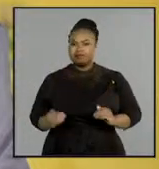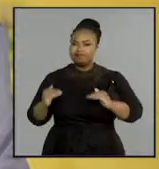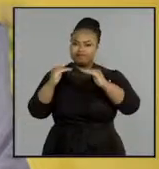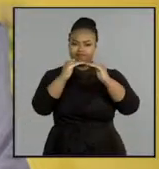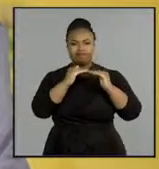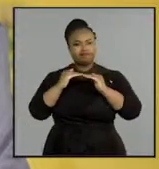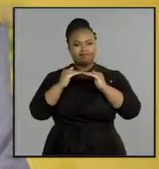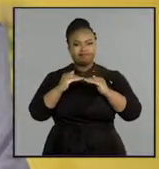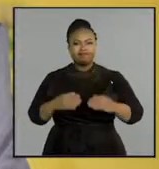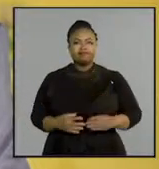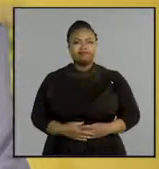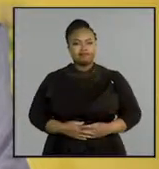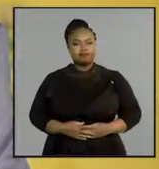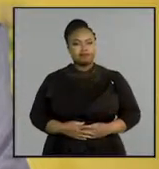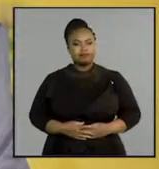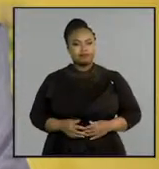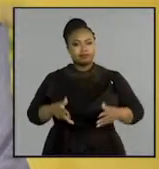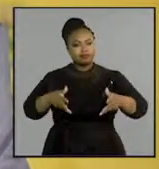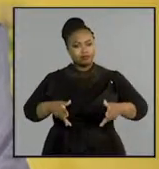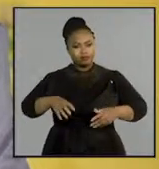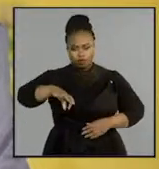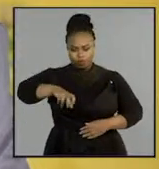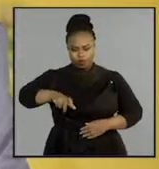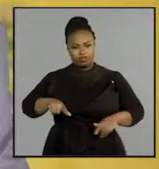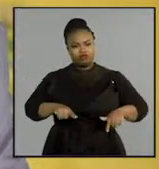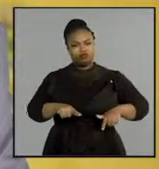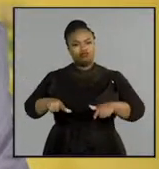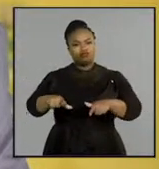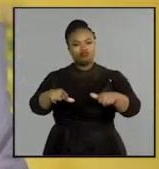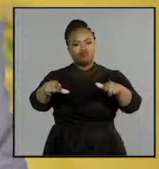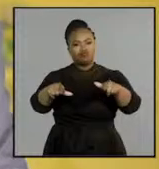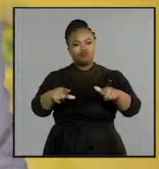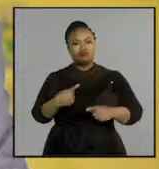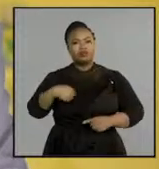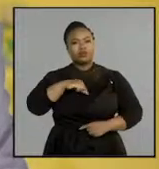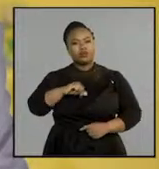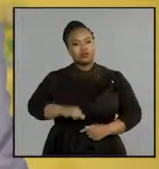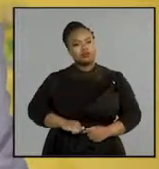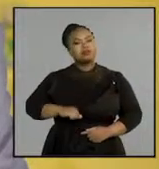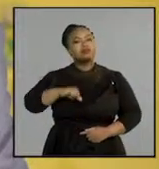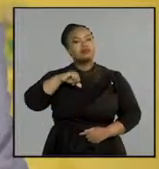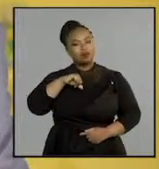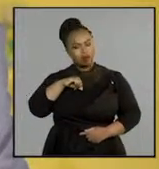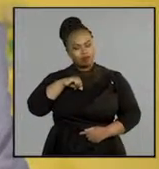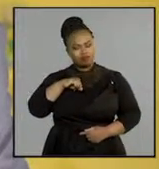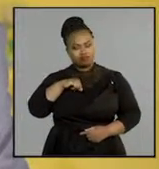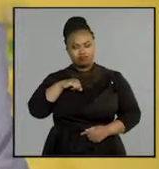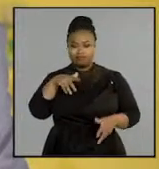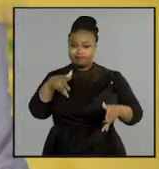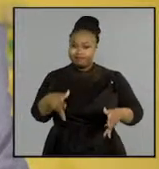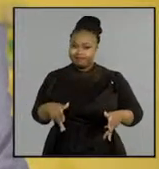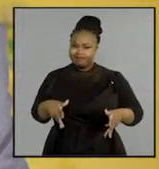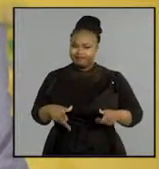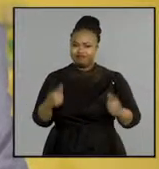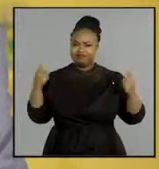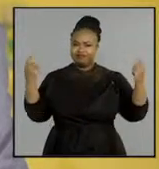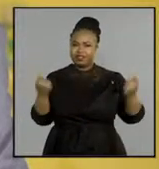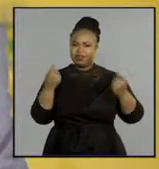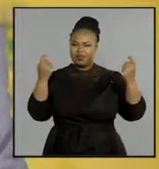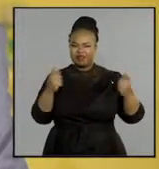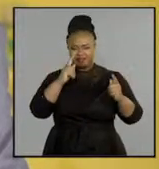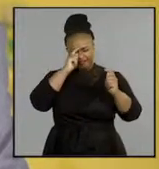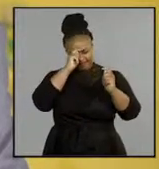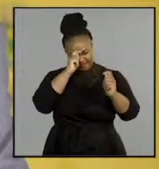Realizing Women's Equality. As Limpopo, we are proud to host this special